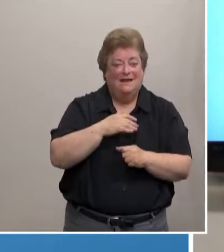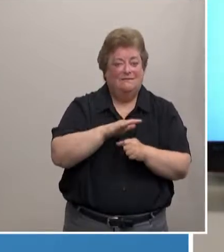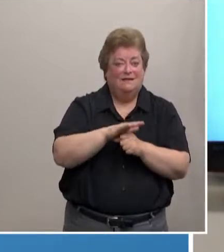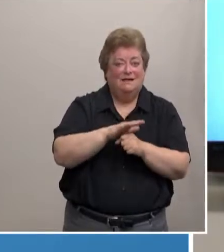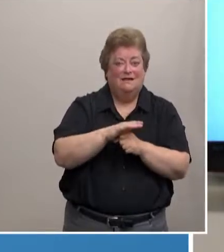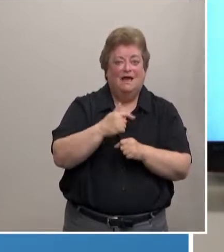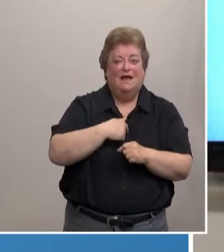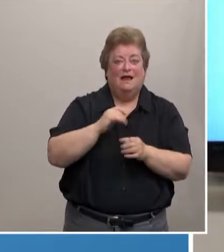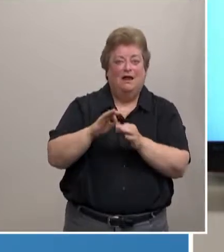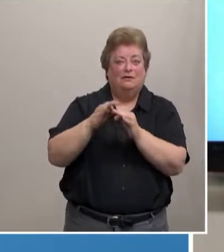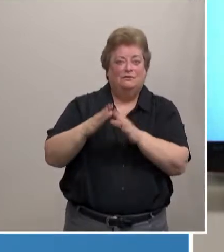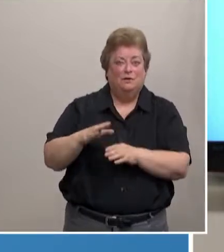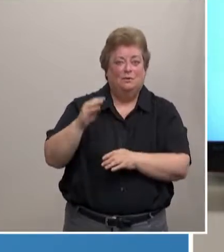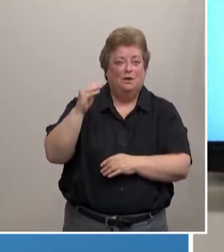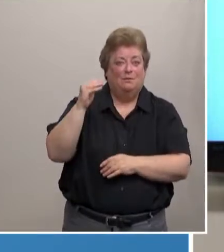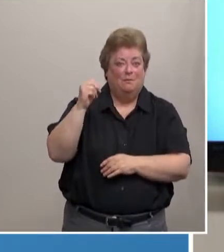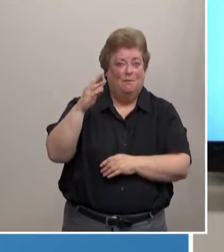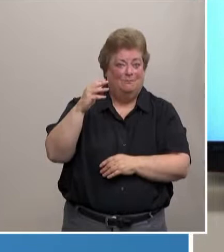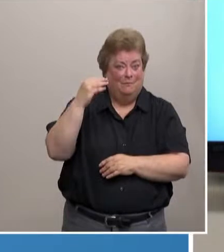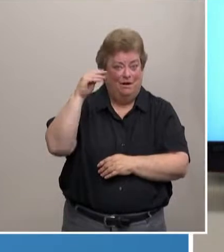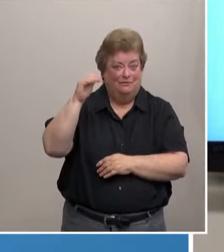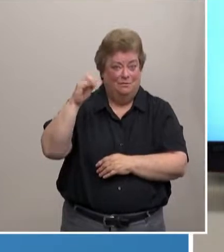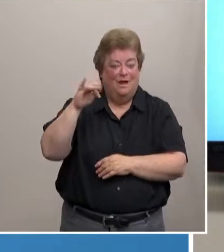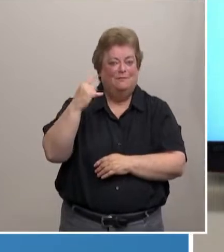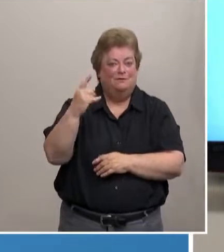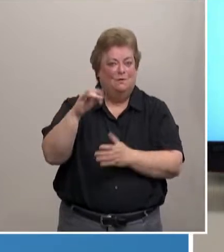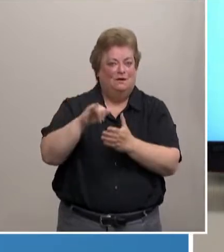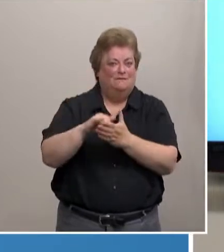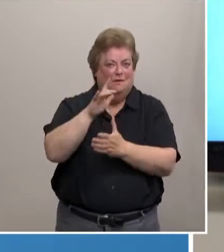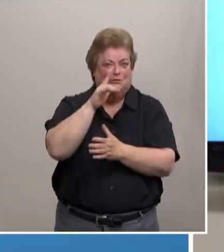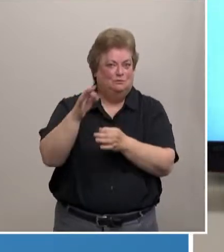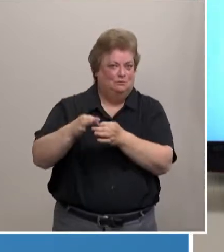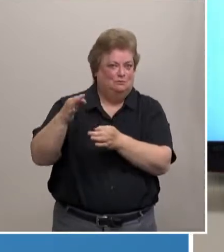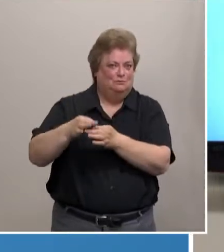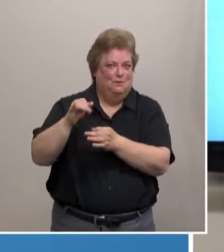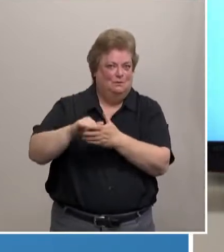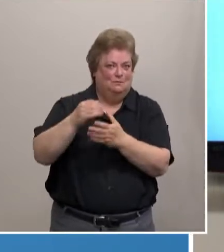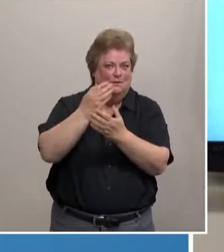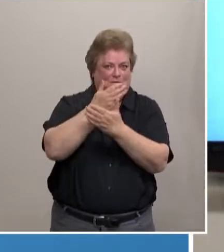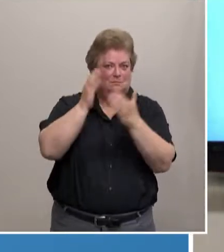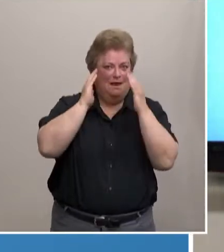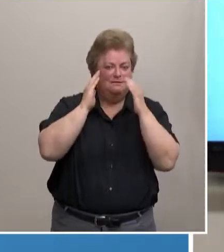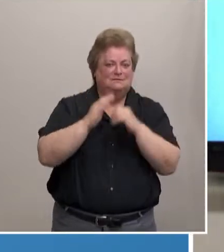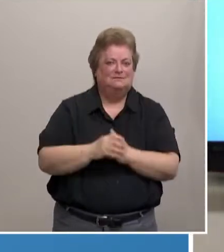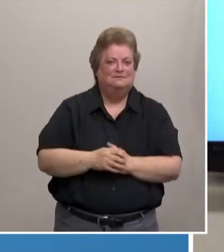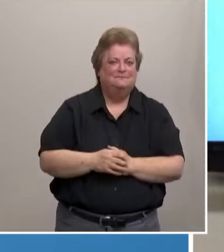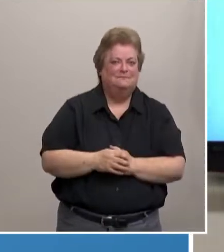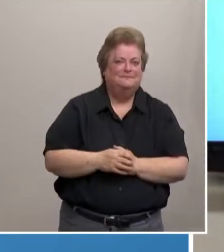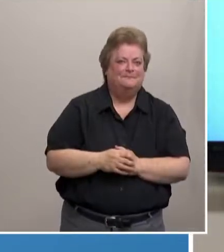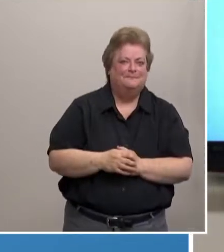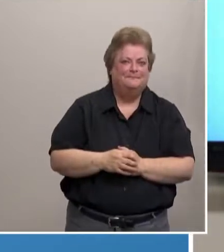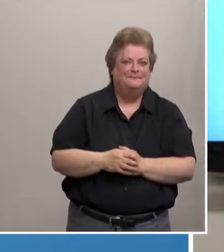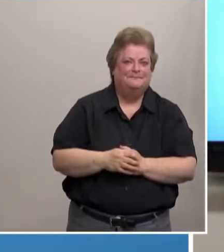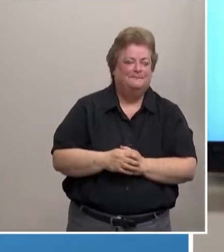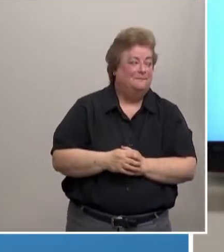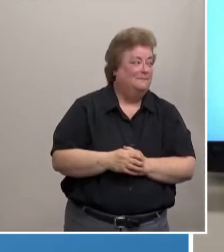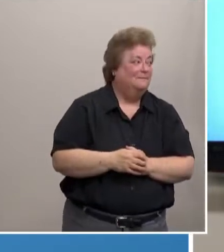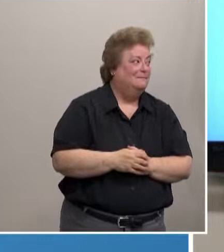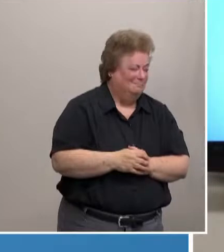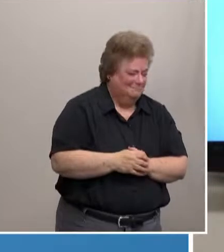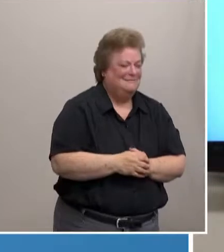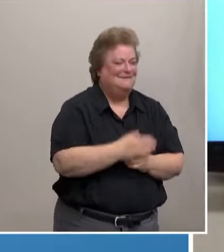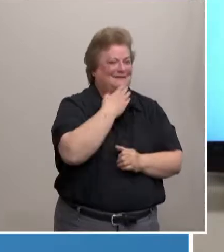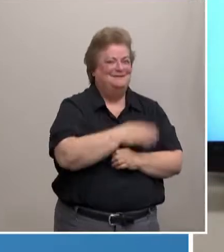briefings, our interpreter, Margie Prop, is one of those in the sewing community who has donated her time creating masks. We're so grateful